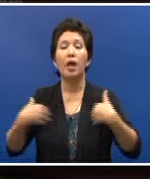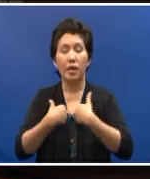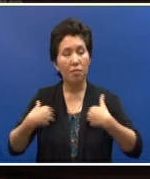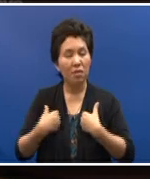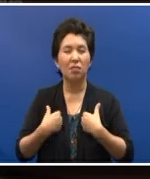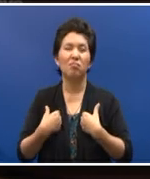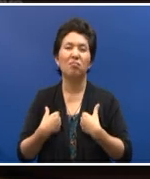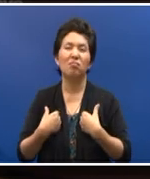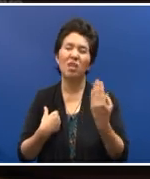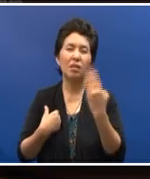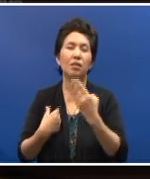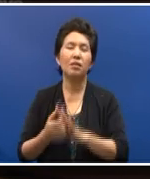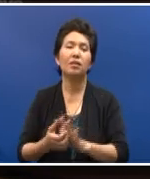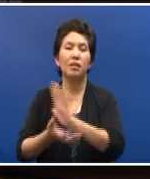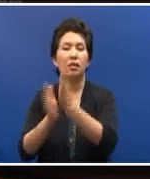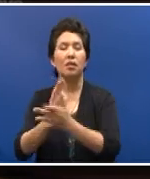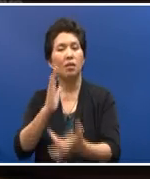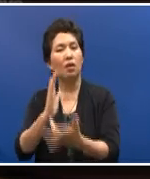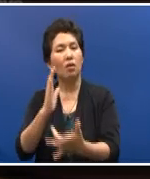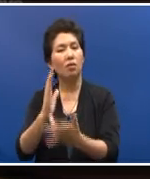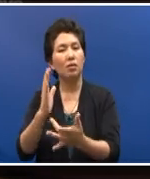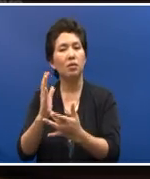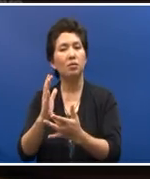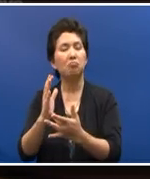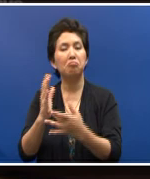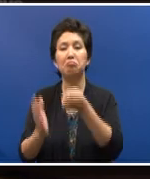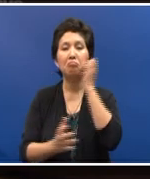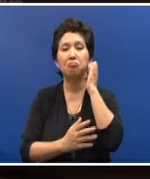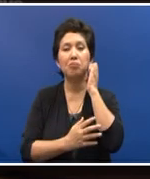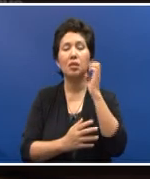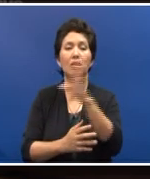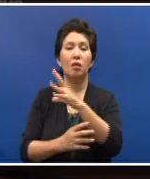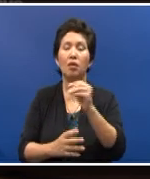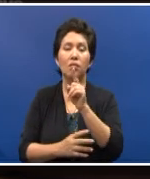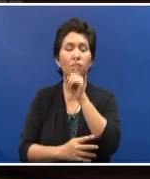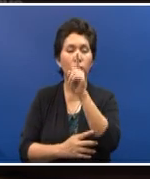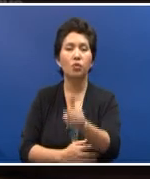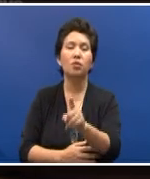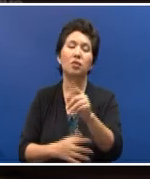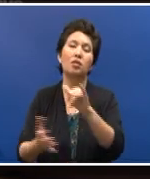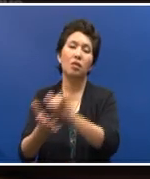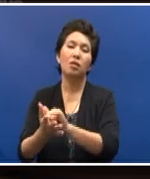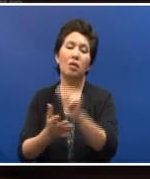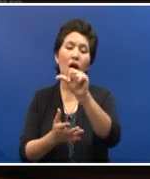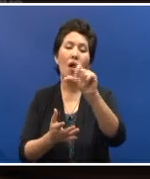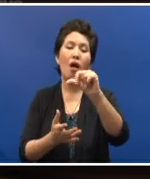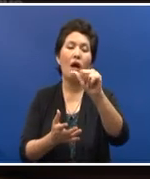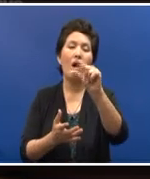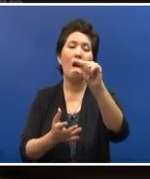as well. So technological sophistication ensures that